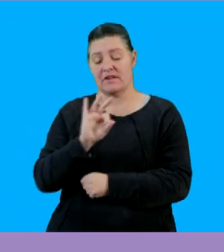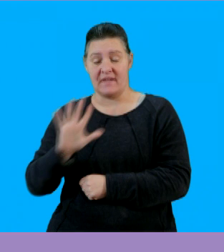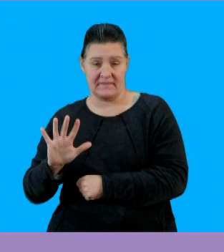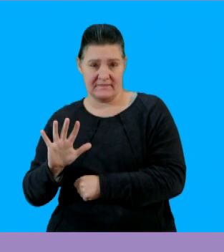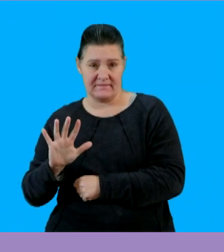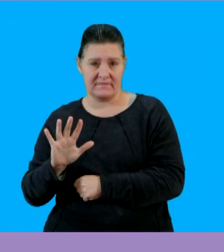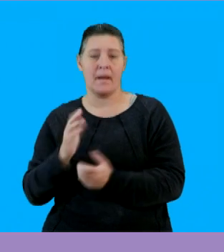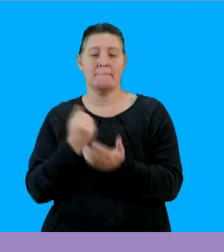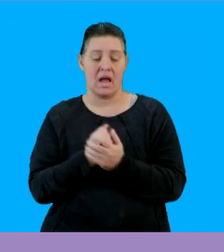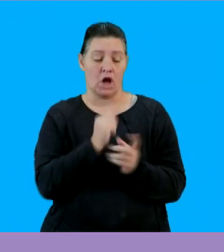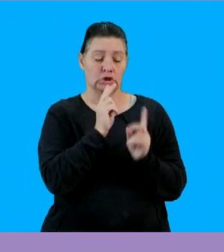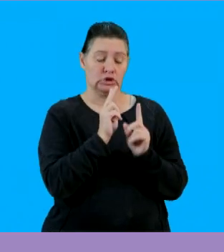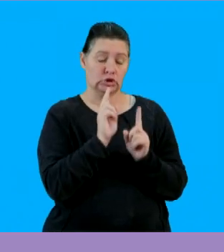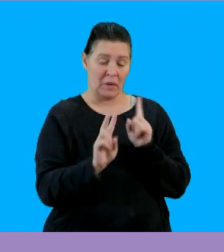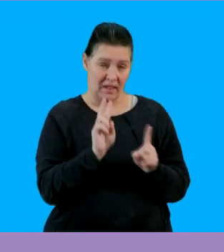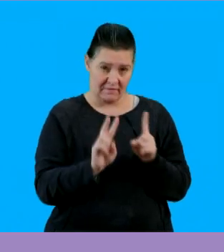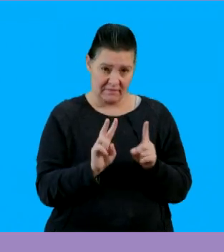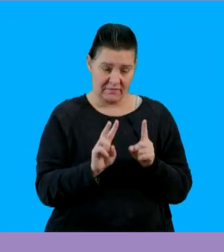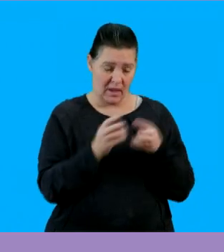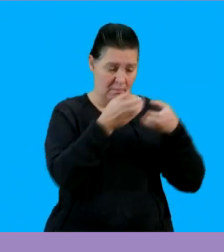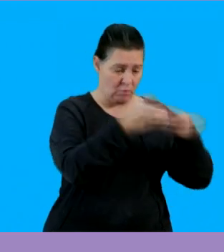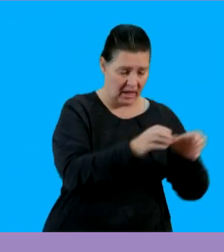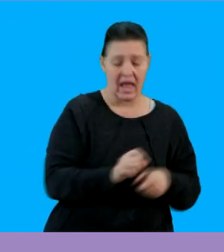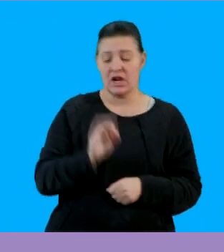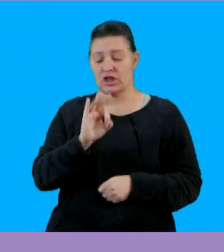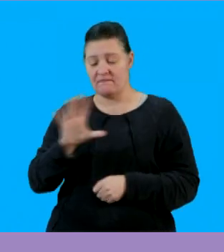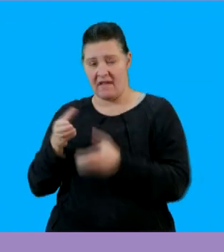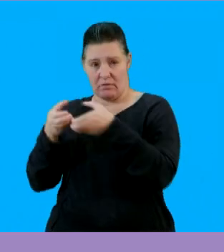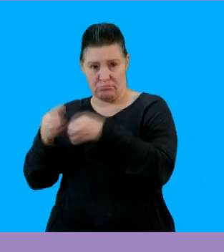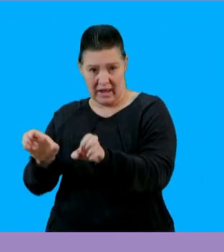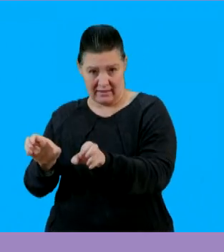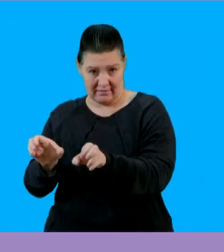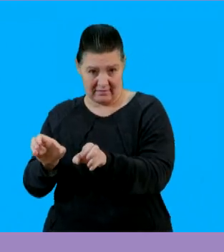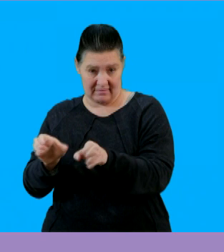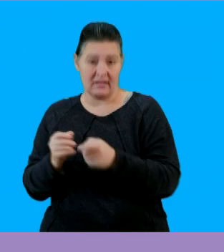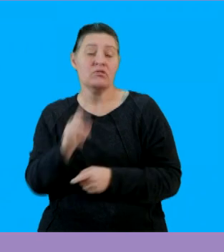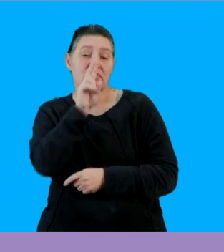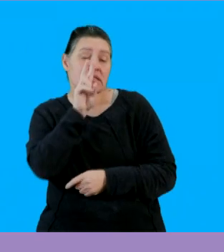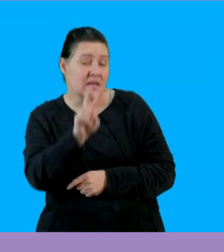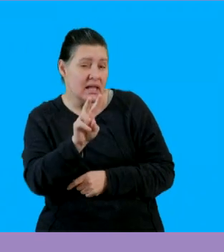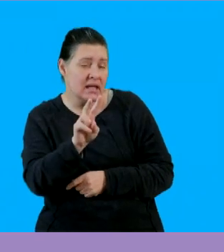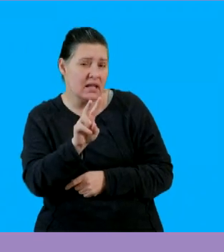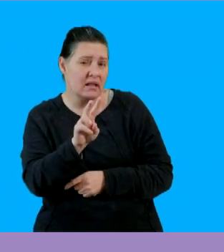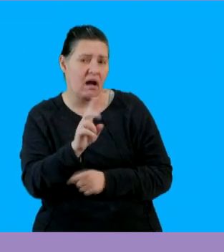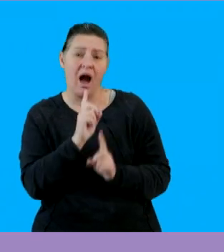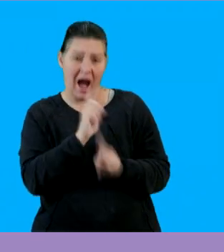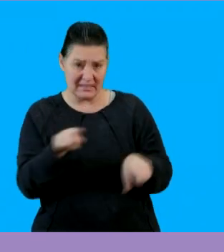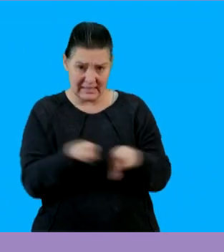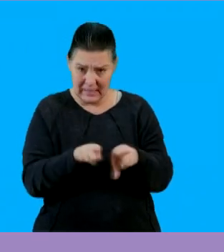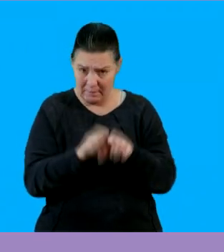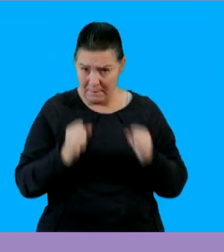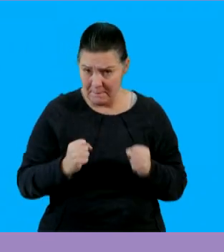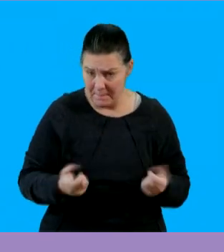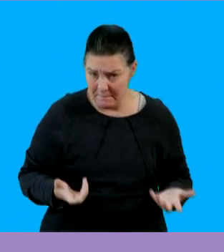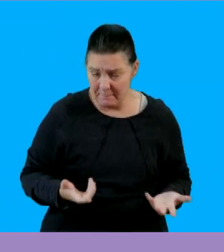35. Now I am going to break up 12 and I'm going to break up 35 just to see if we are still going to get the same